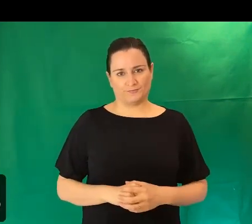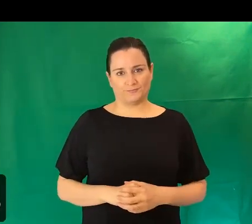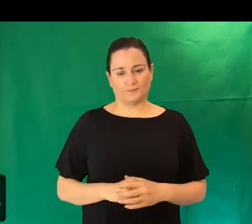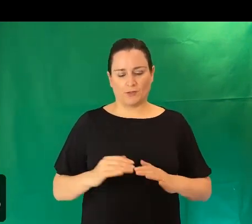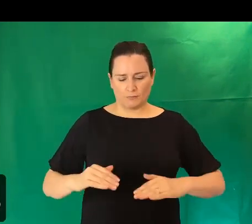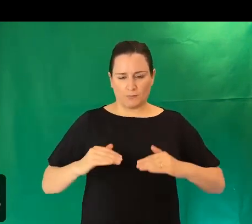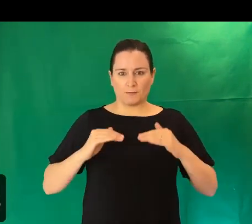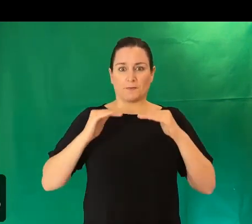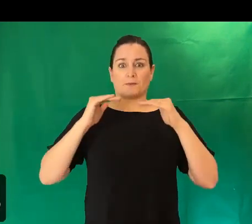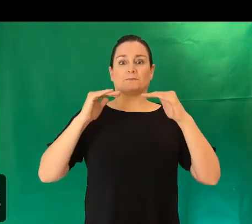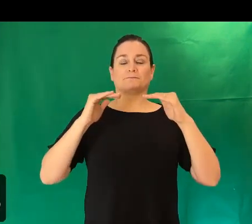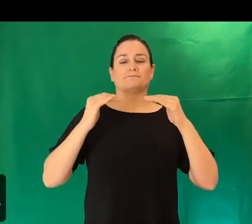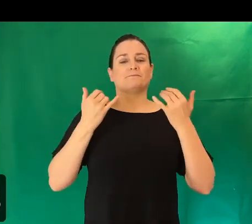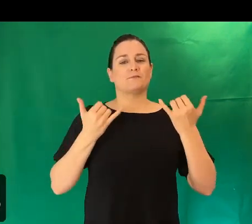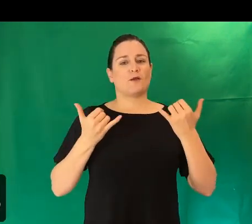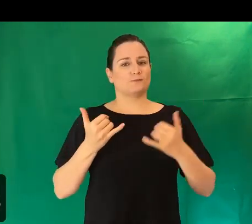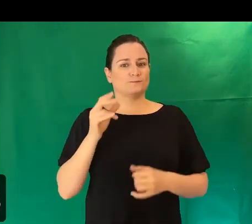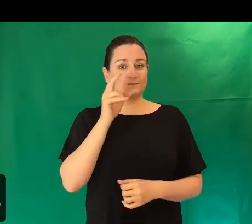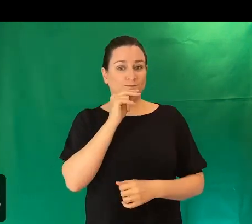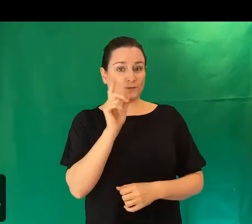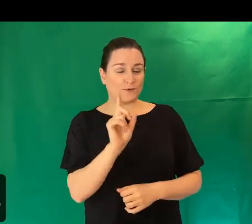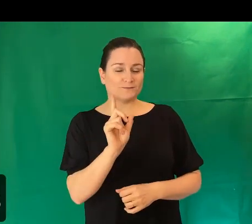thinking about modality,